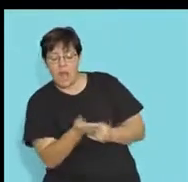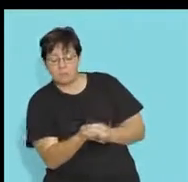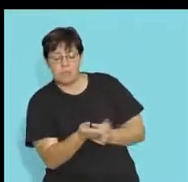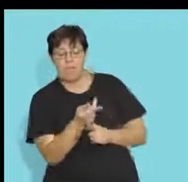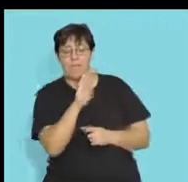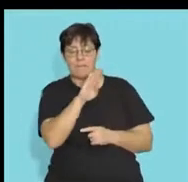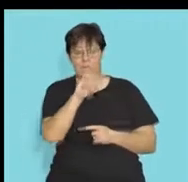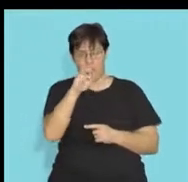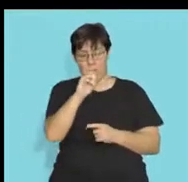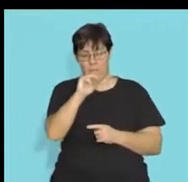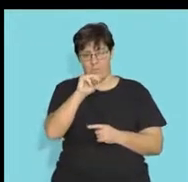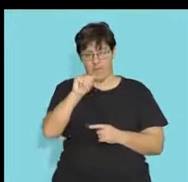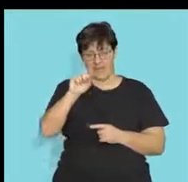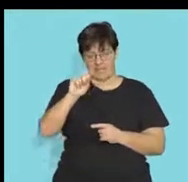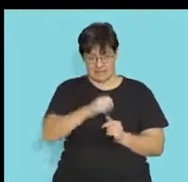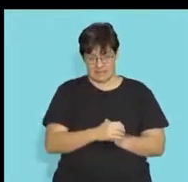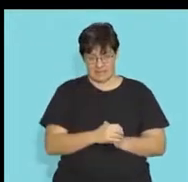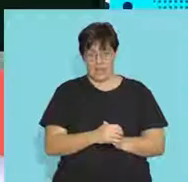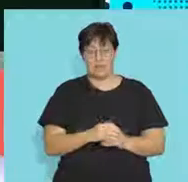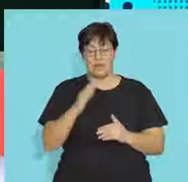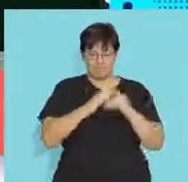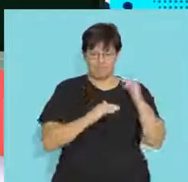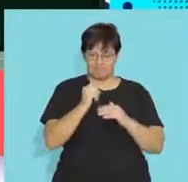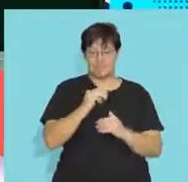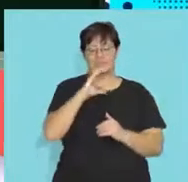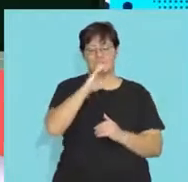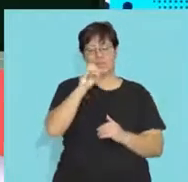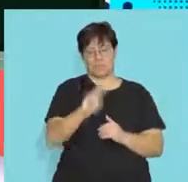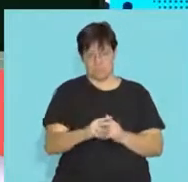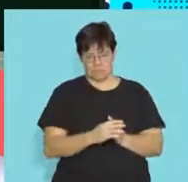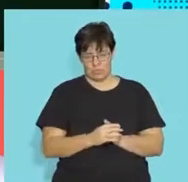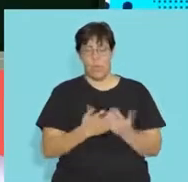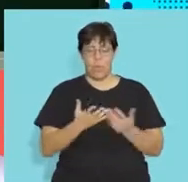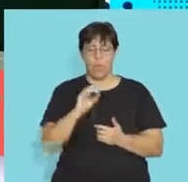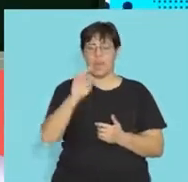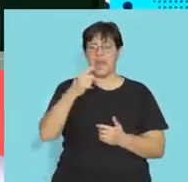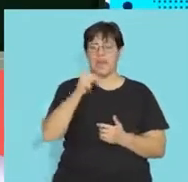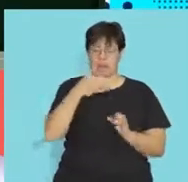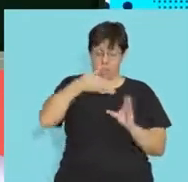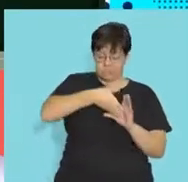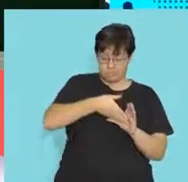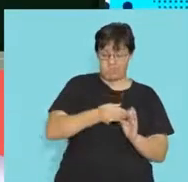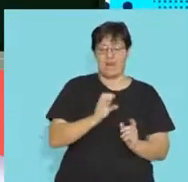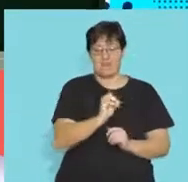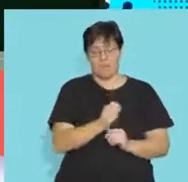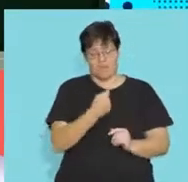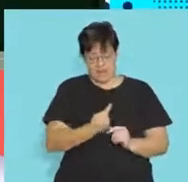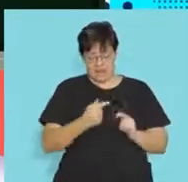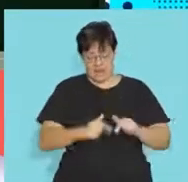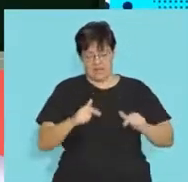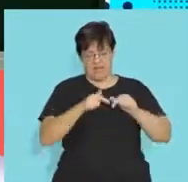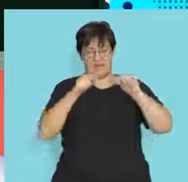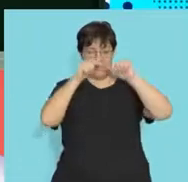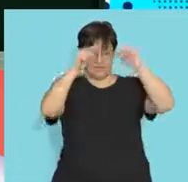as biomass. So essentially it refers to the buildup of the carbohydrates or the organic compounds in an organism at each trophic